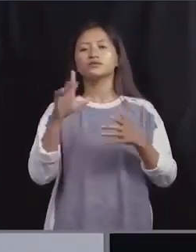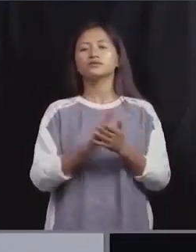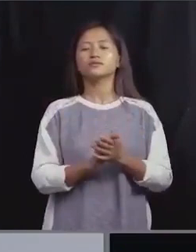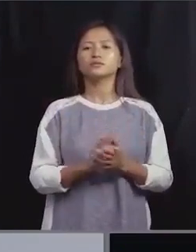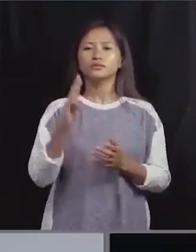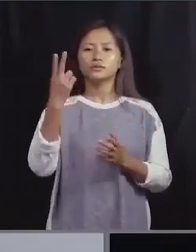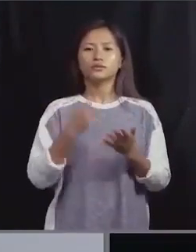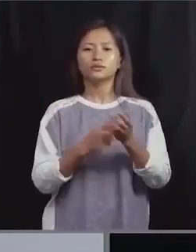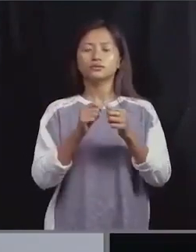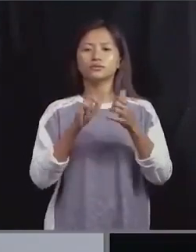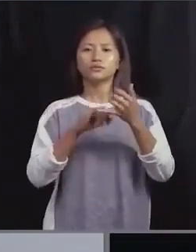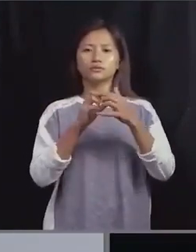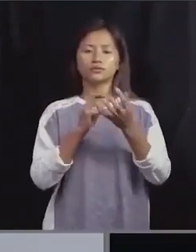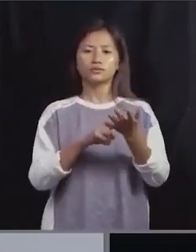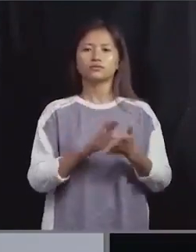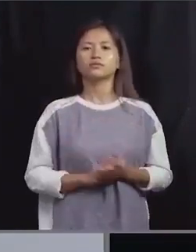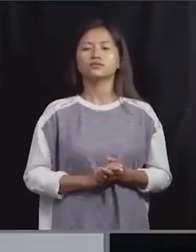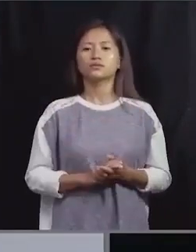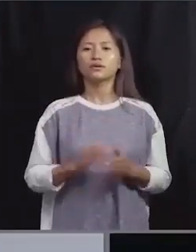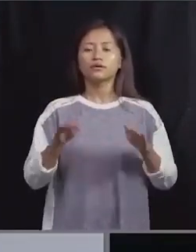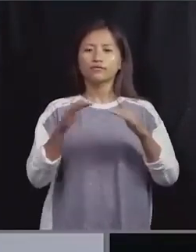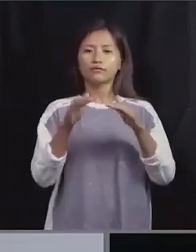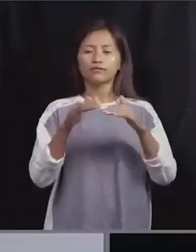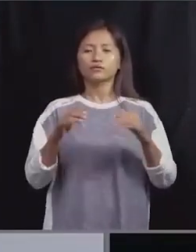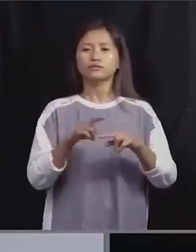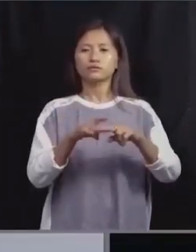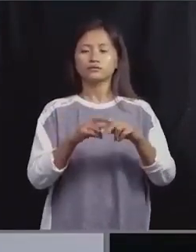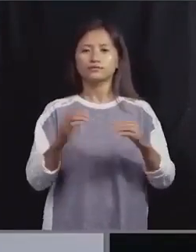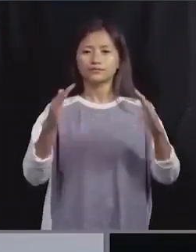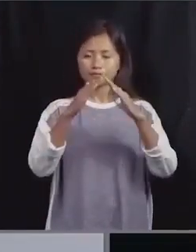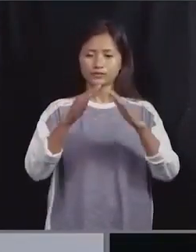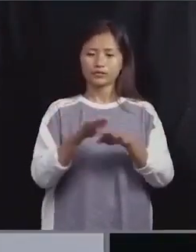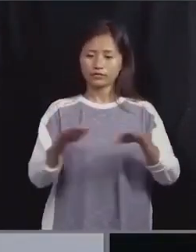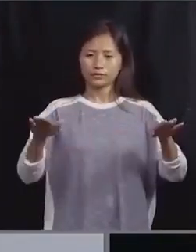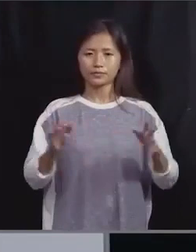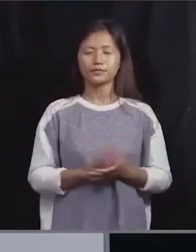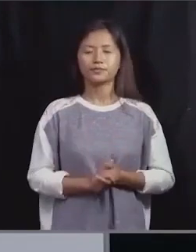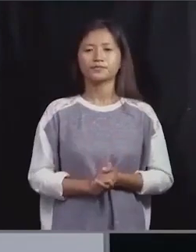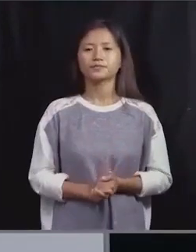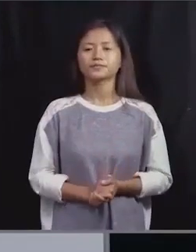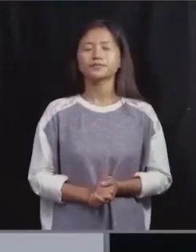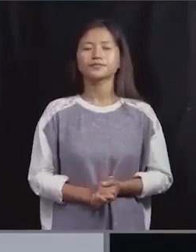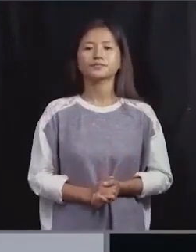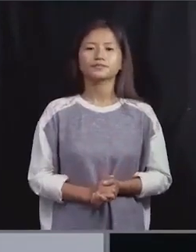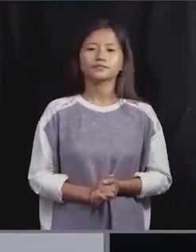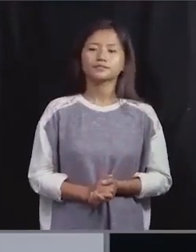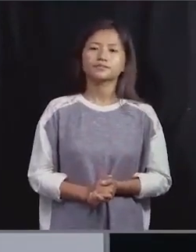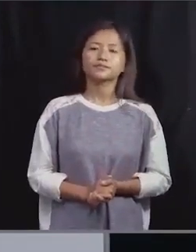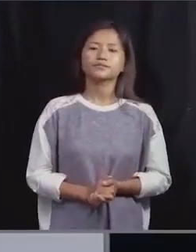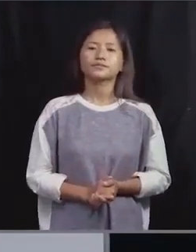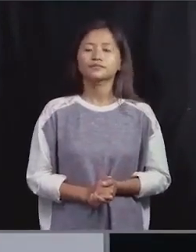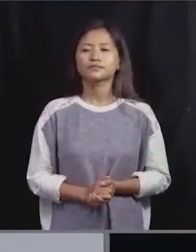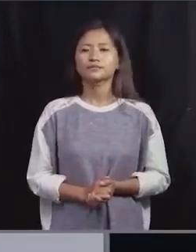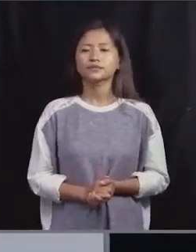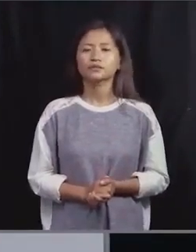the Santhals who are settling at the foothill, they come towards the slope or the plant area for cultivation.